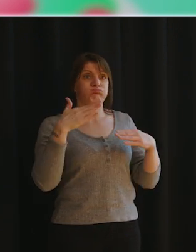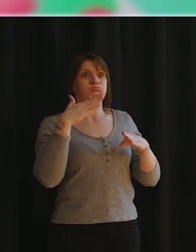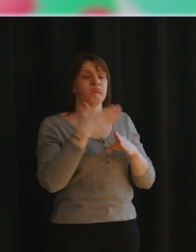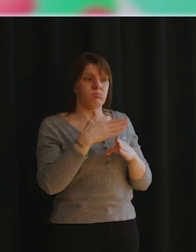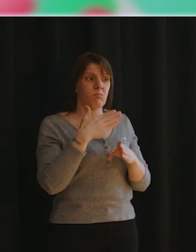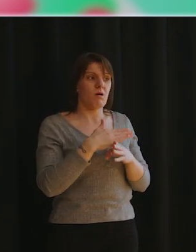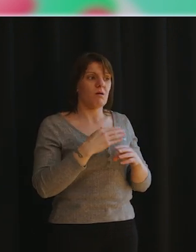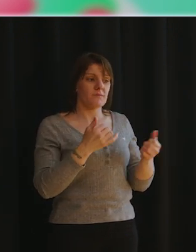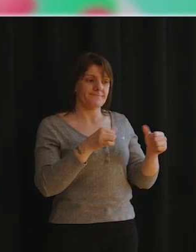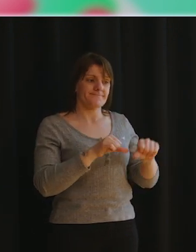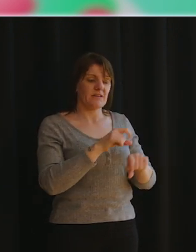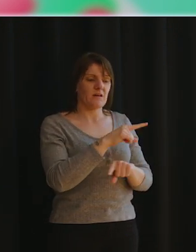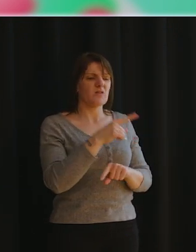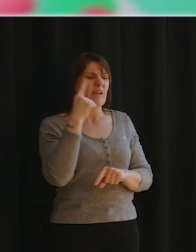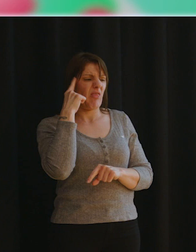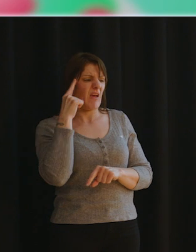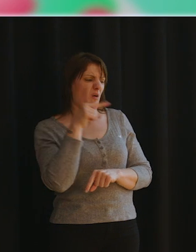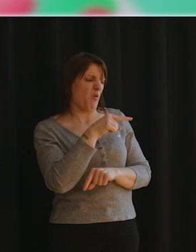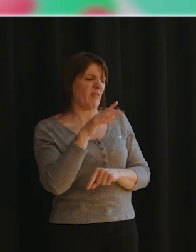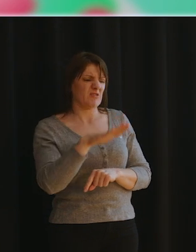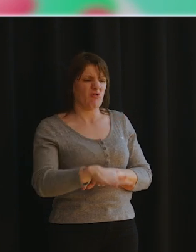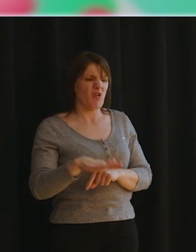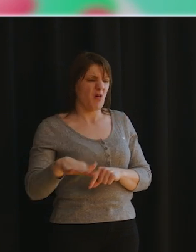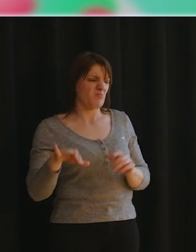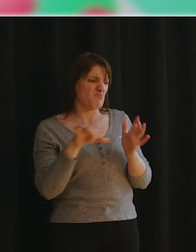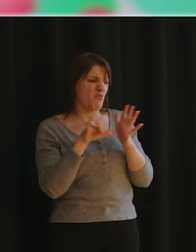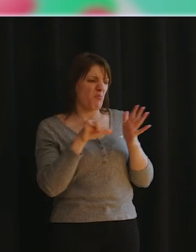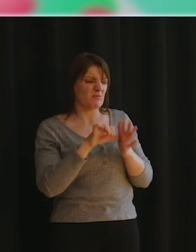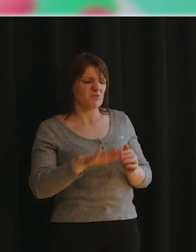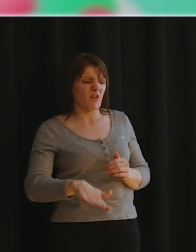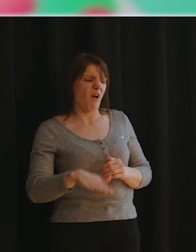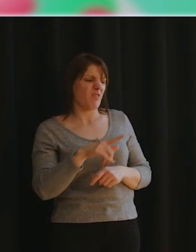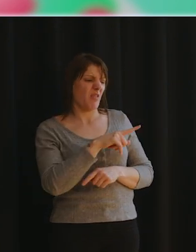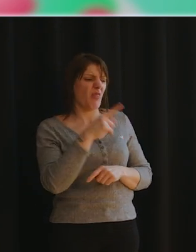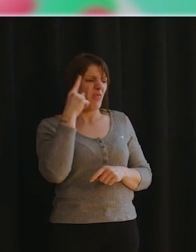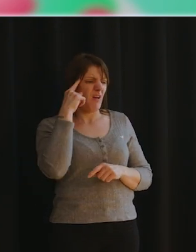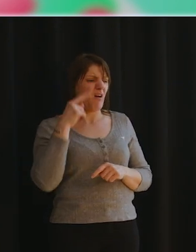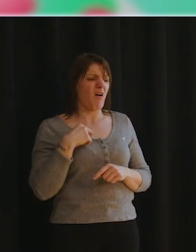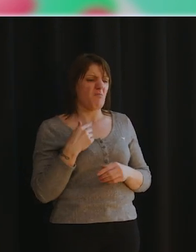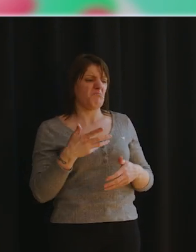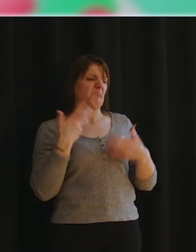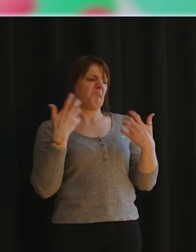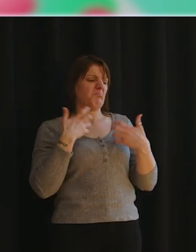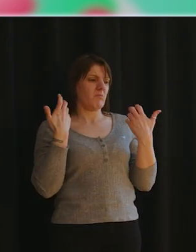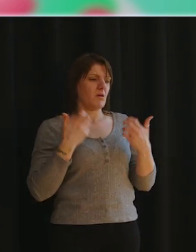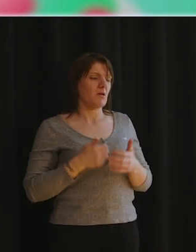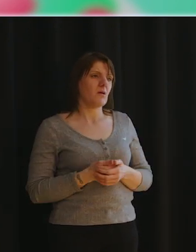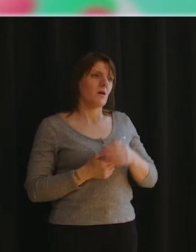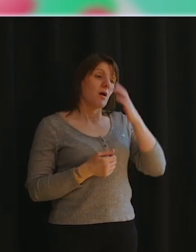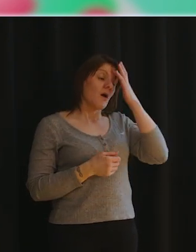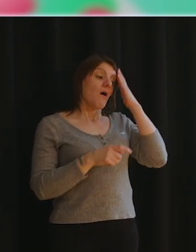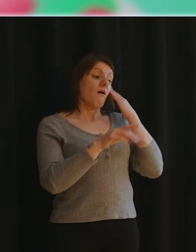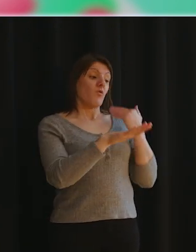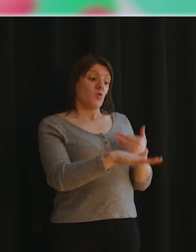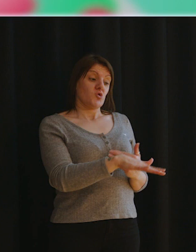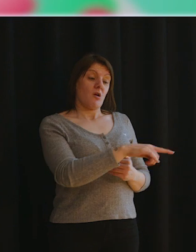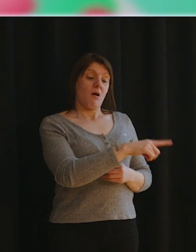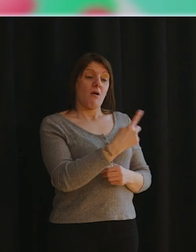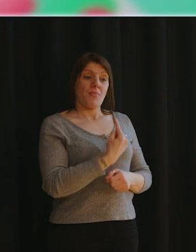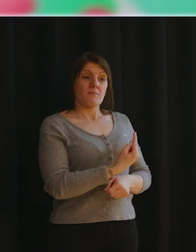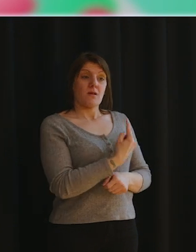just the child acting out in a certain situation. For the child themselves, it's a great